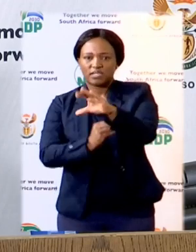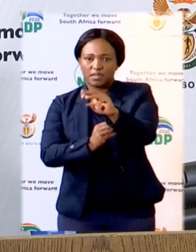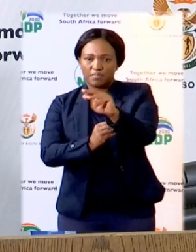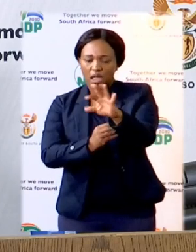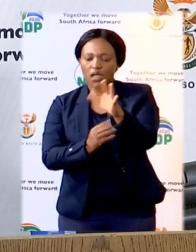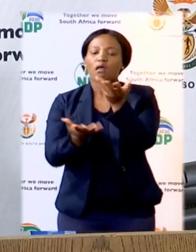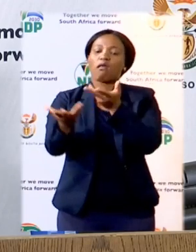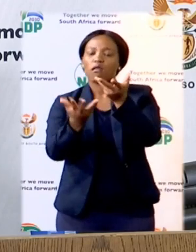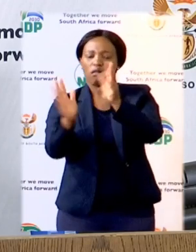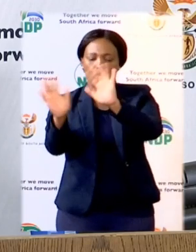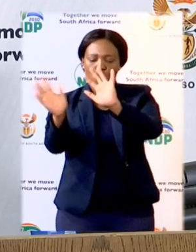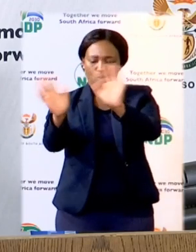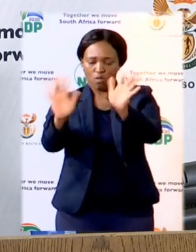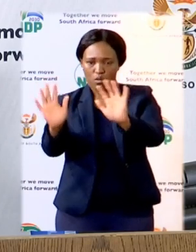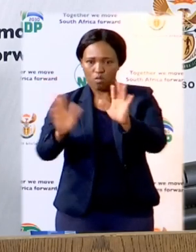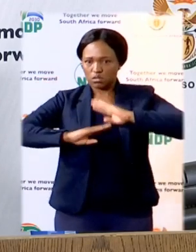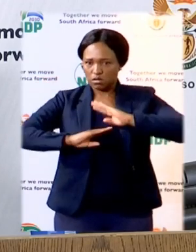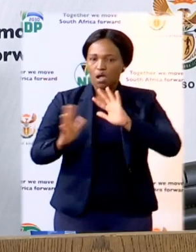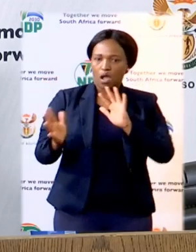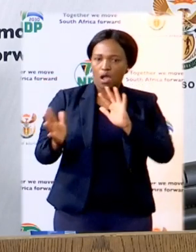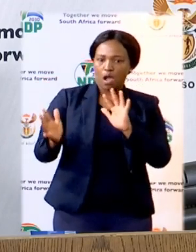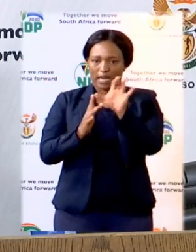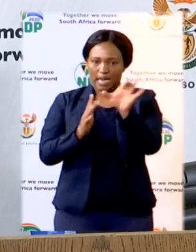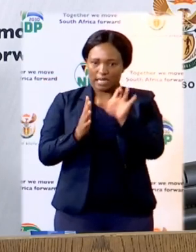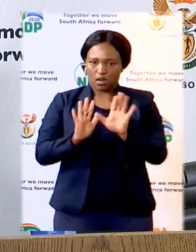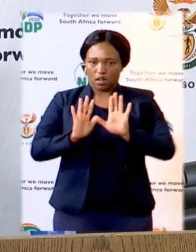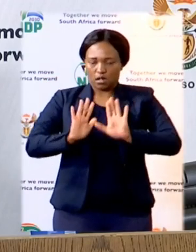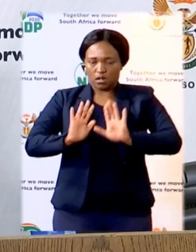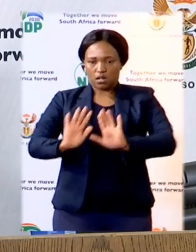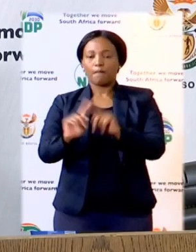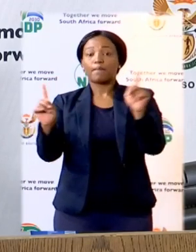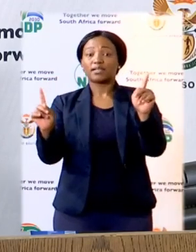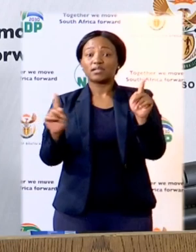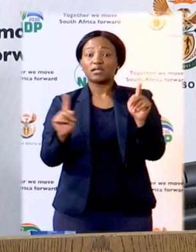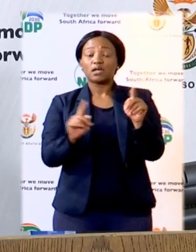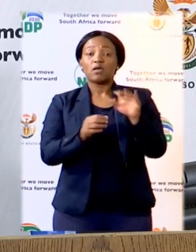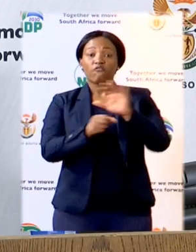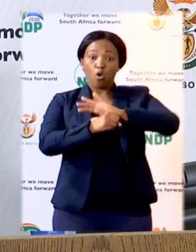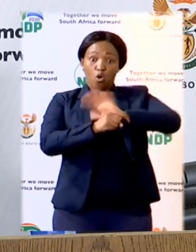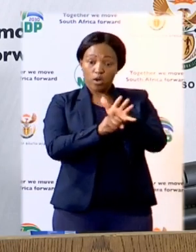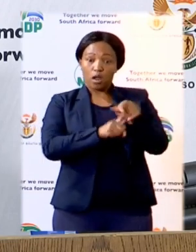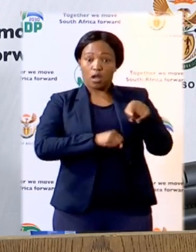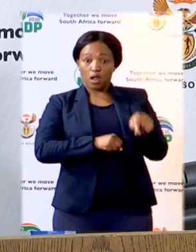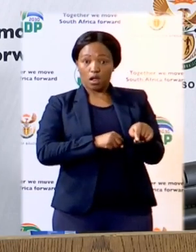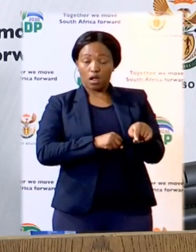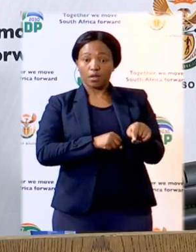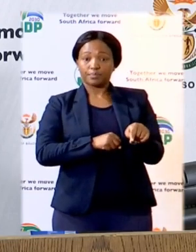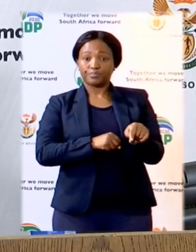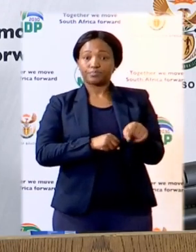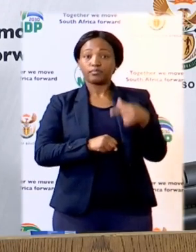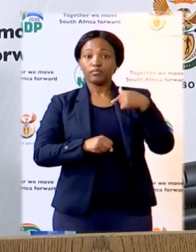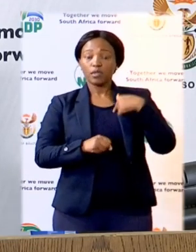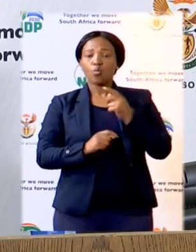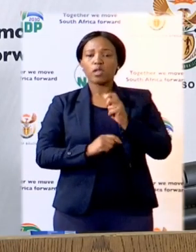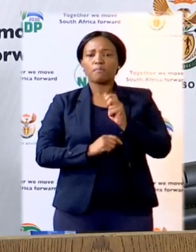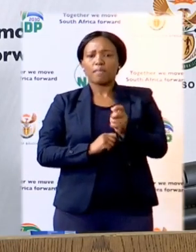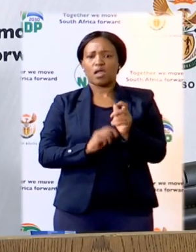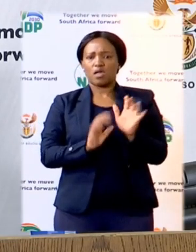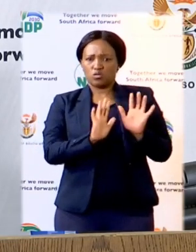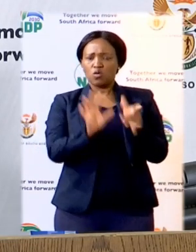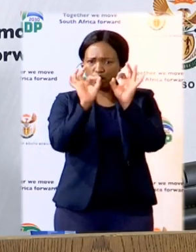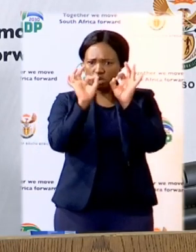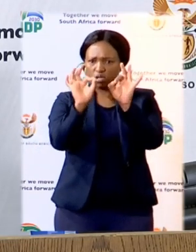and satisfy certain criteria which have been put there. But in relation to COVID, we think that we are on